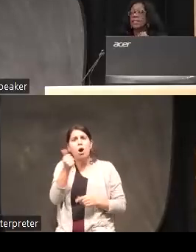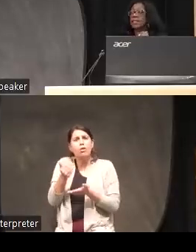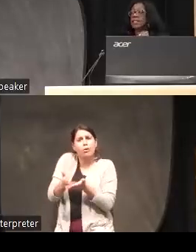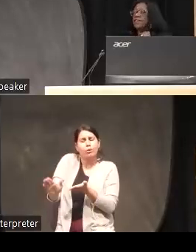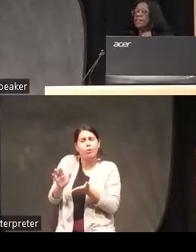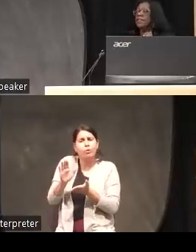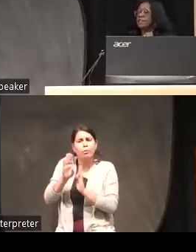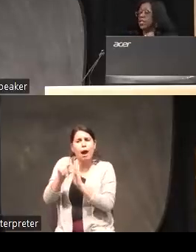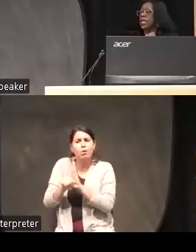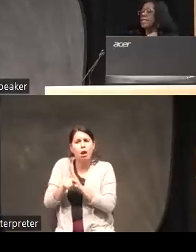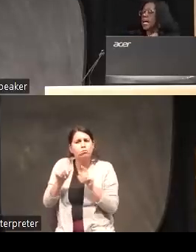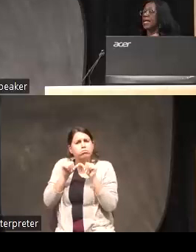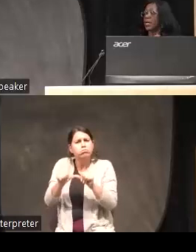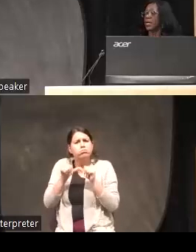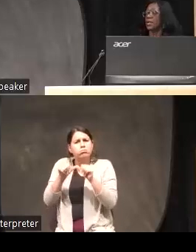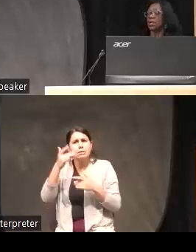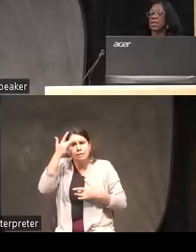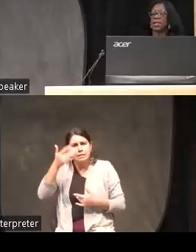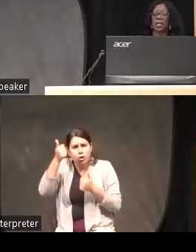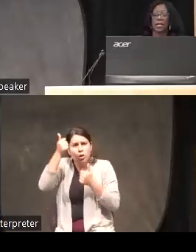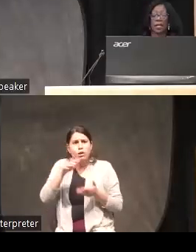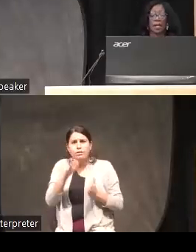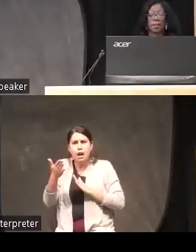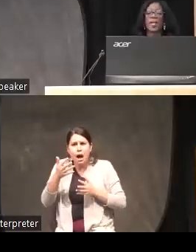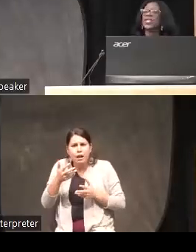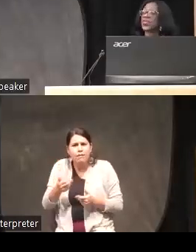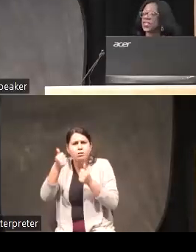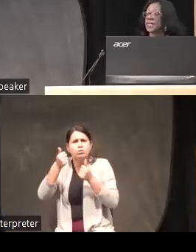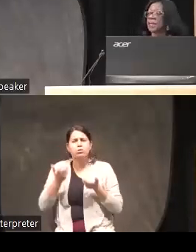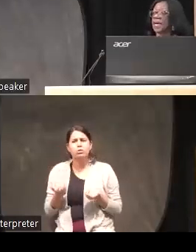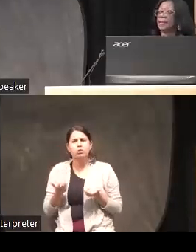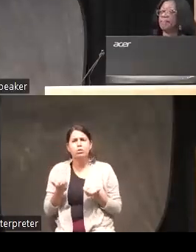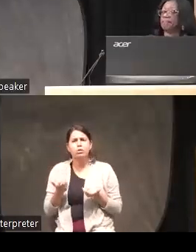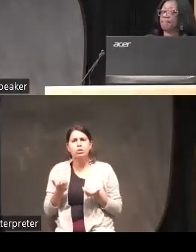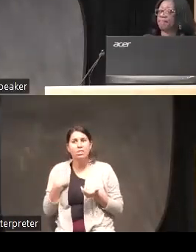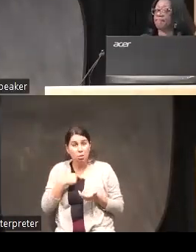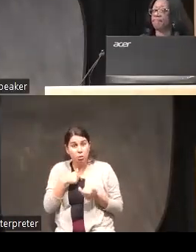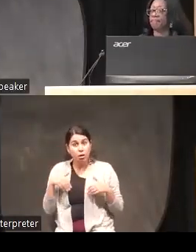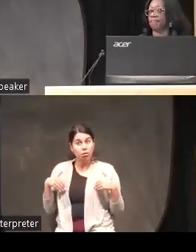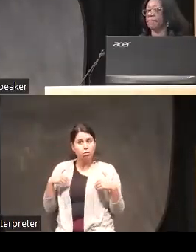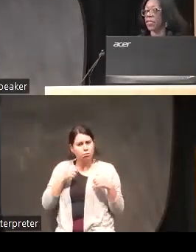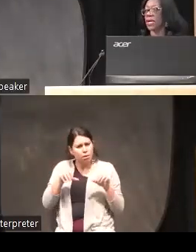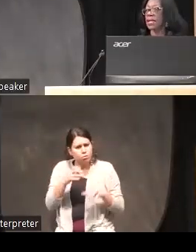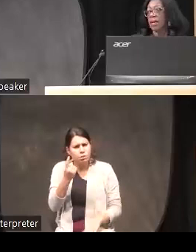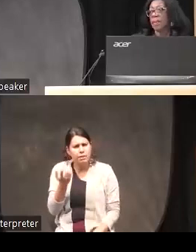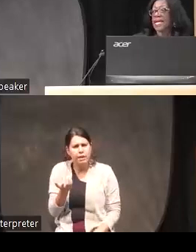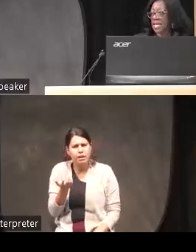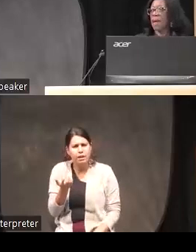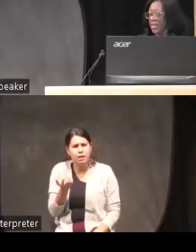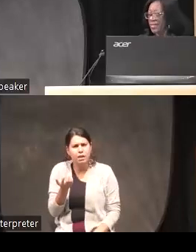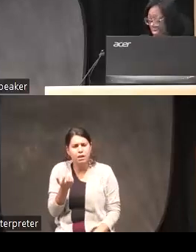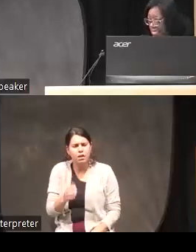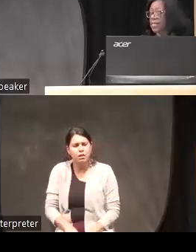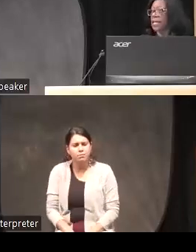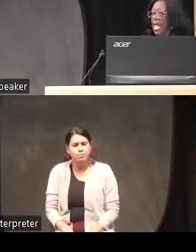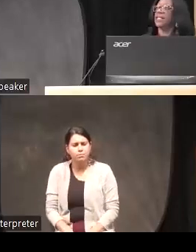to live sicker and die quicker. But we can do something about it, right? Bias